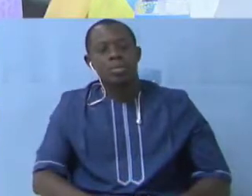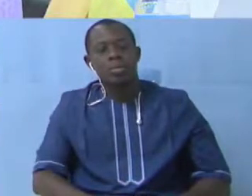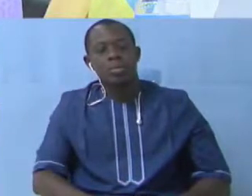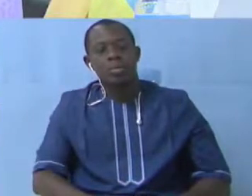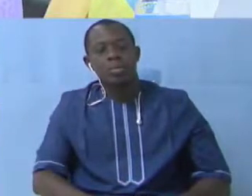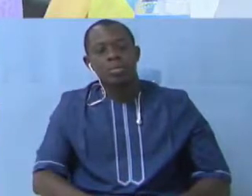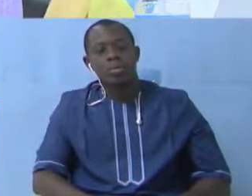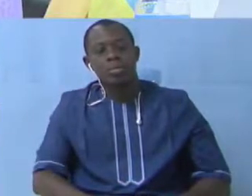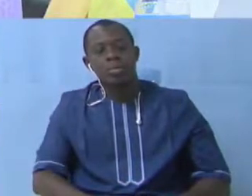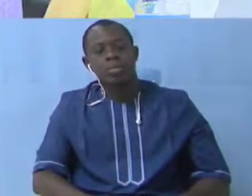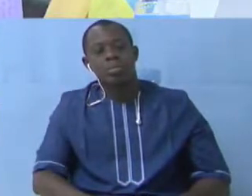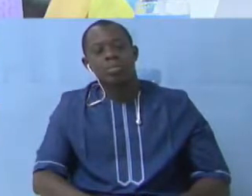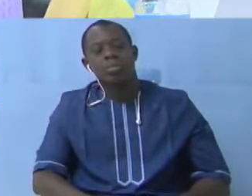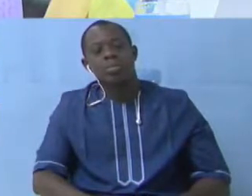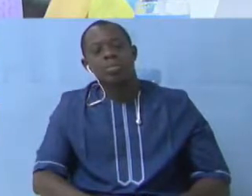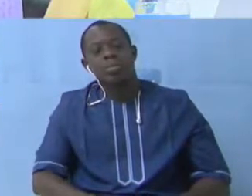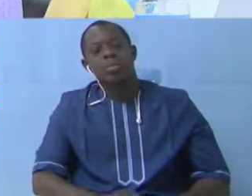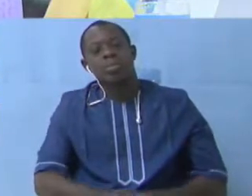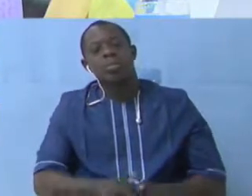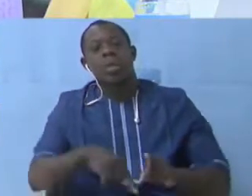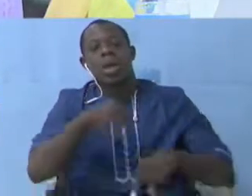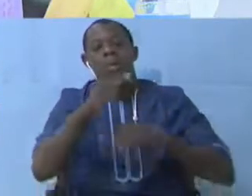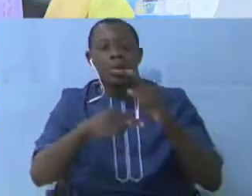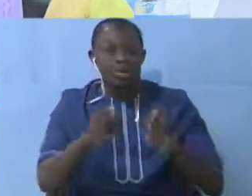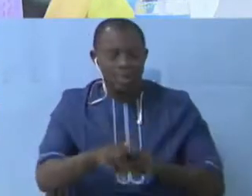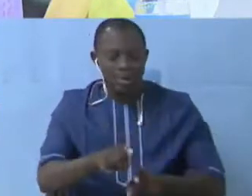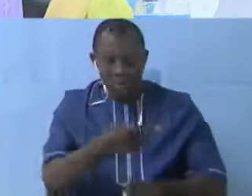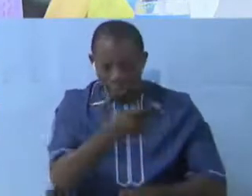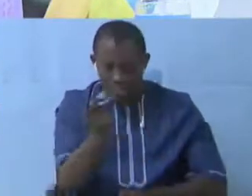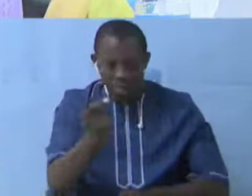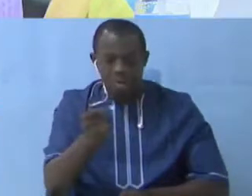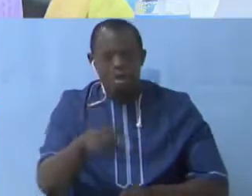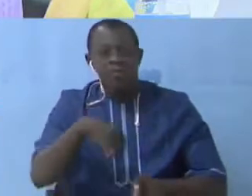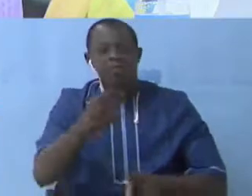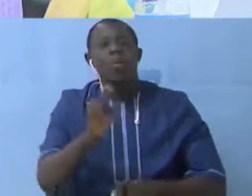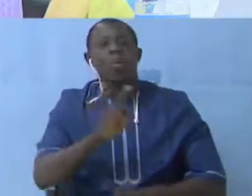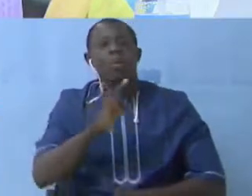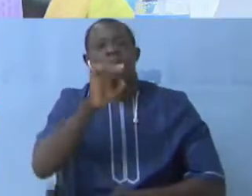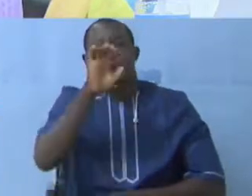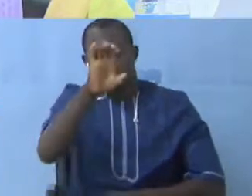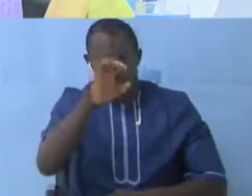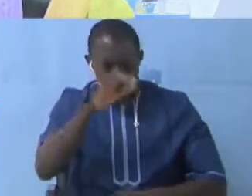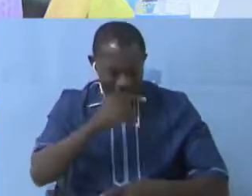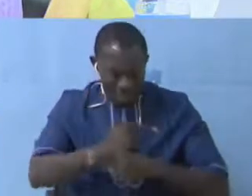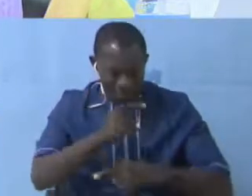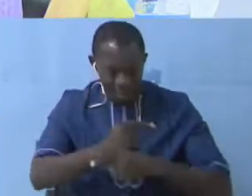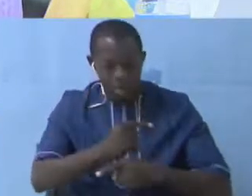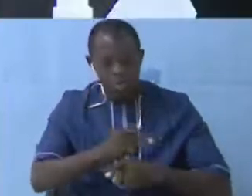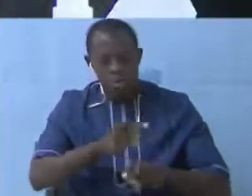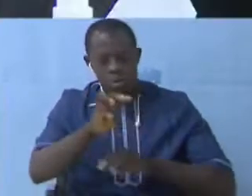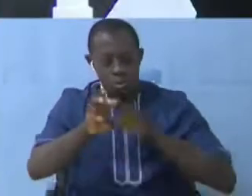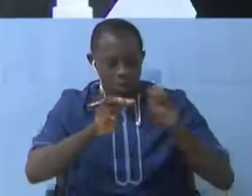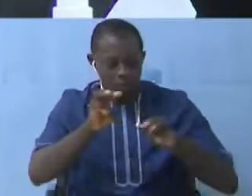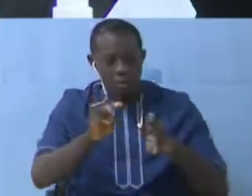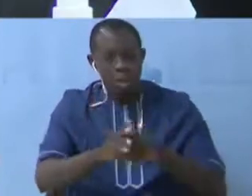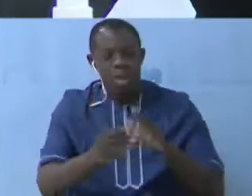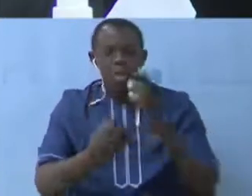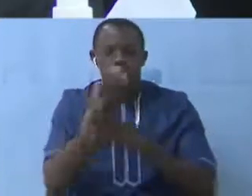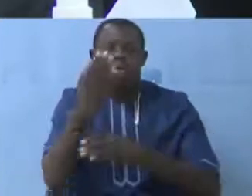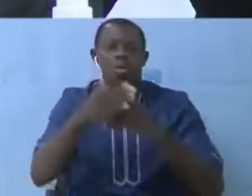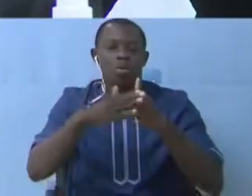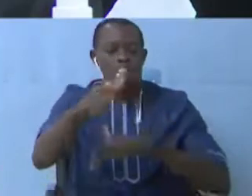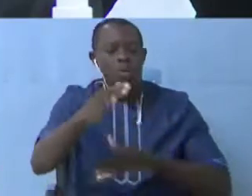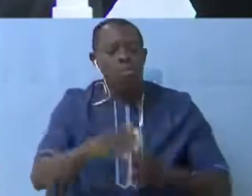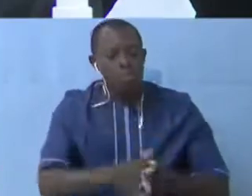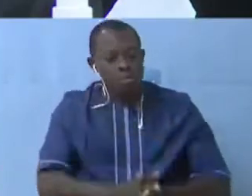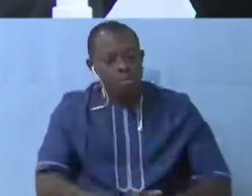that this is a must for this country to move forward. Tey nga xam ne nii dëgg ji mooy rek lii dañ ko yëkkati